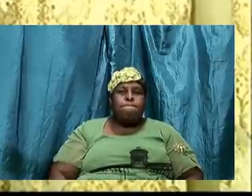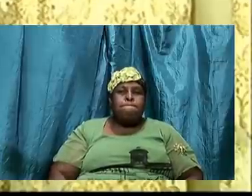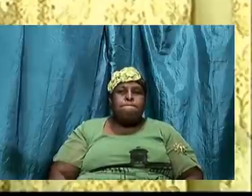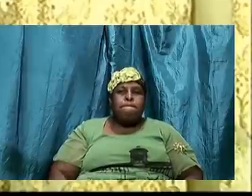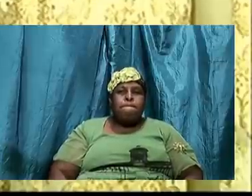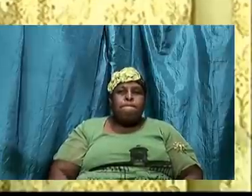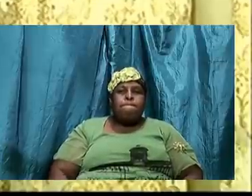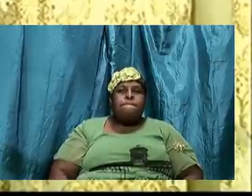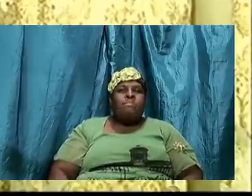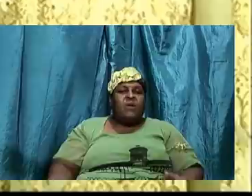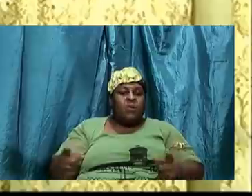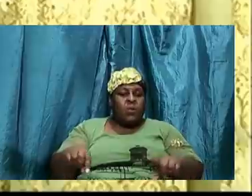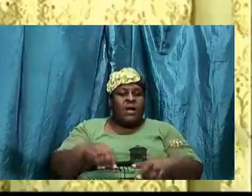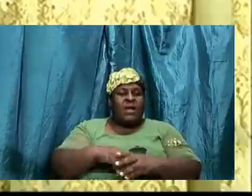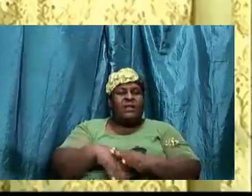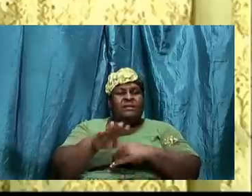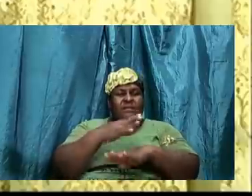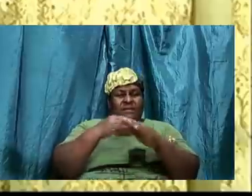So